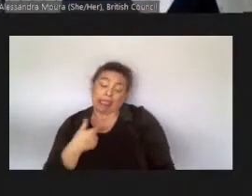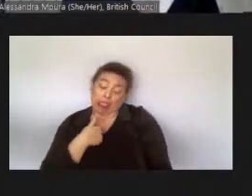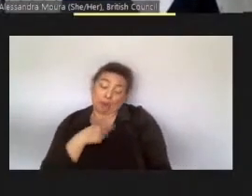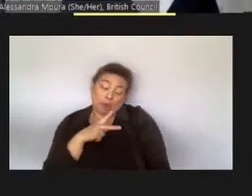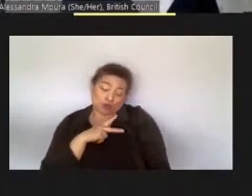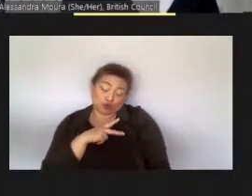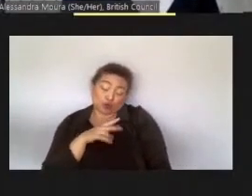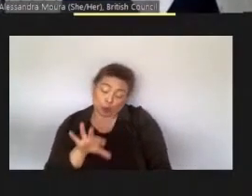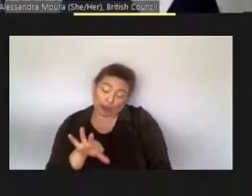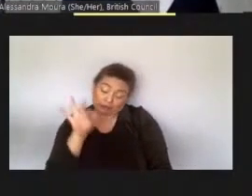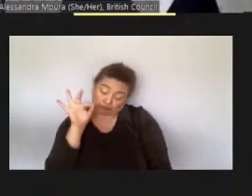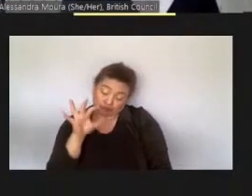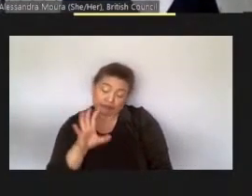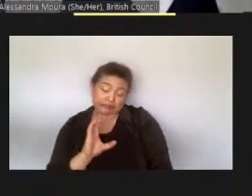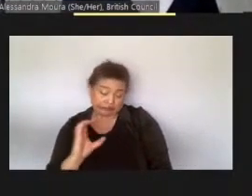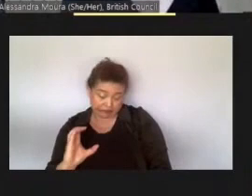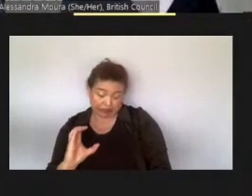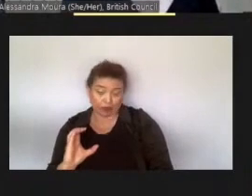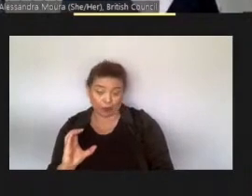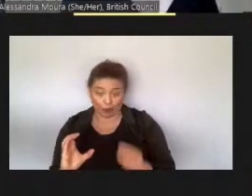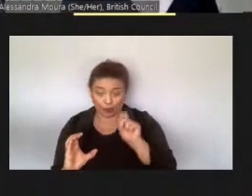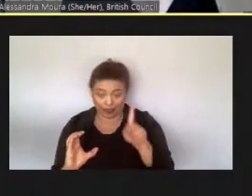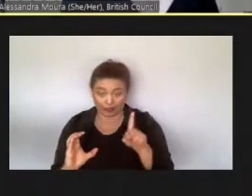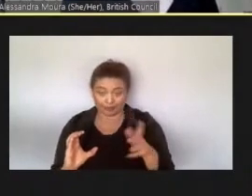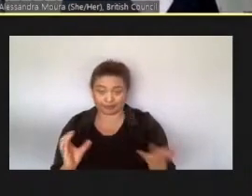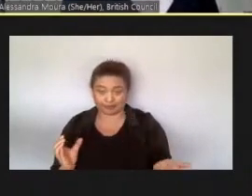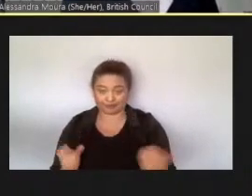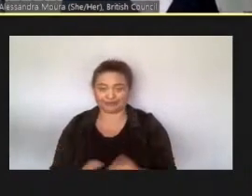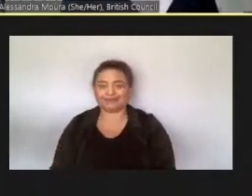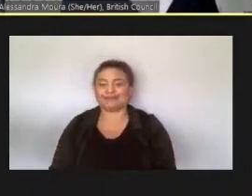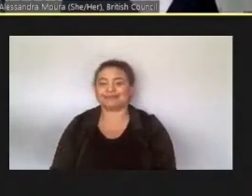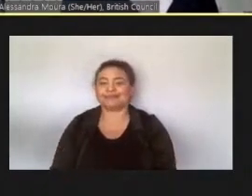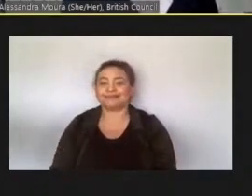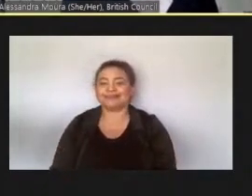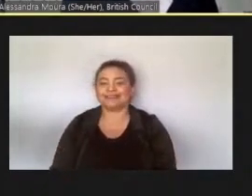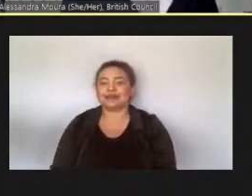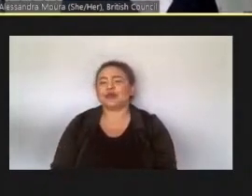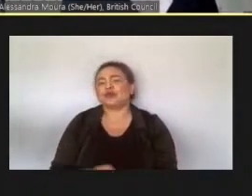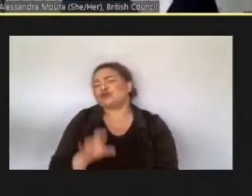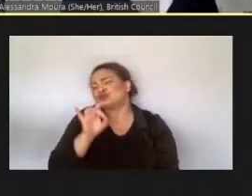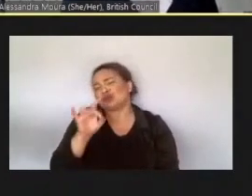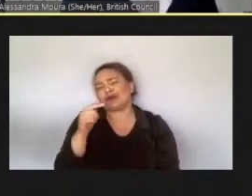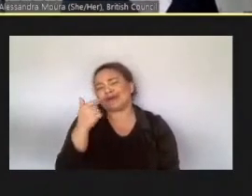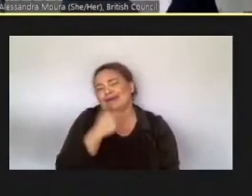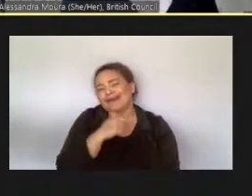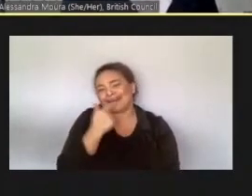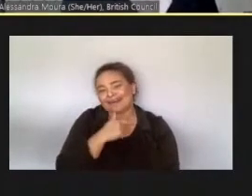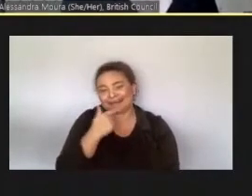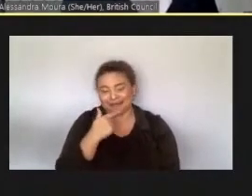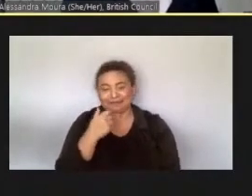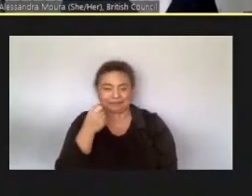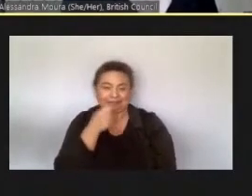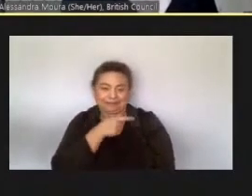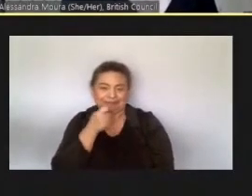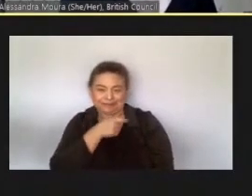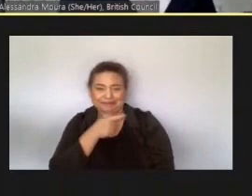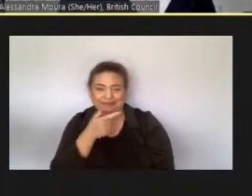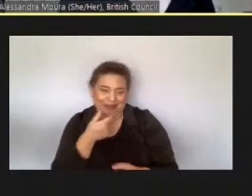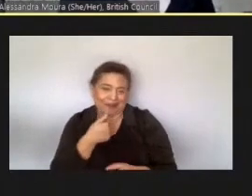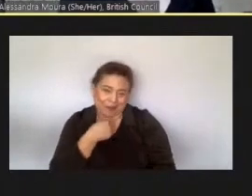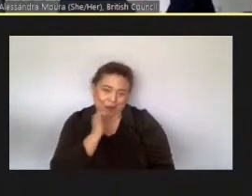Just to bring on a funny situation, I finished my second master